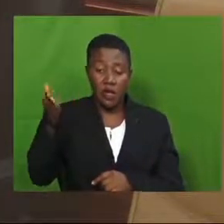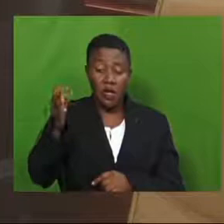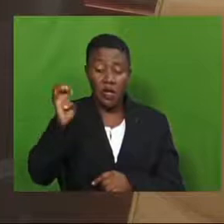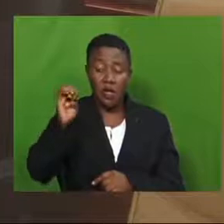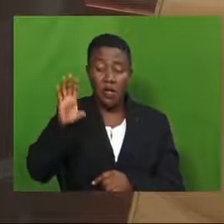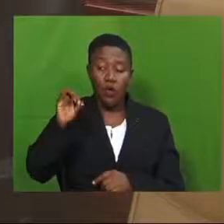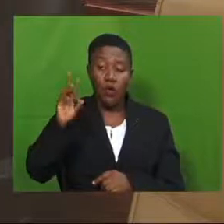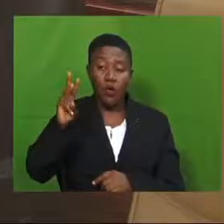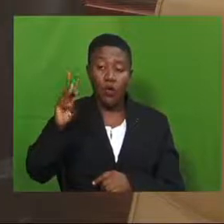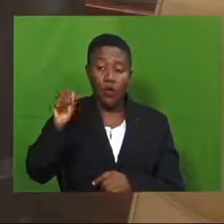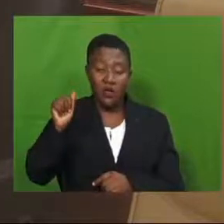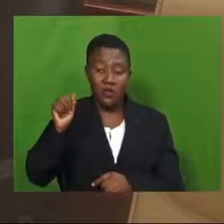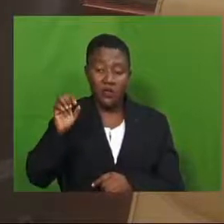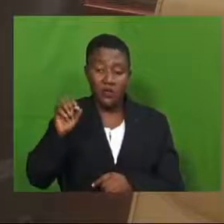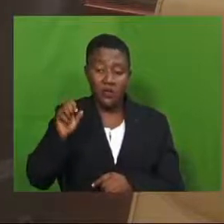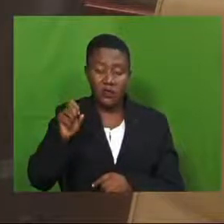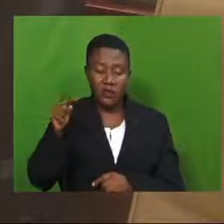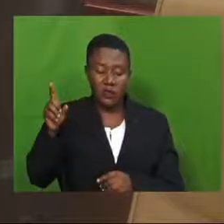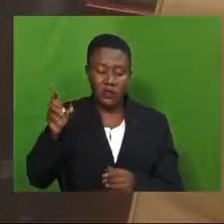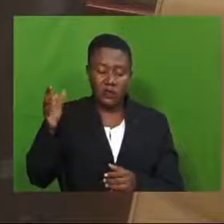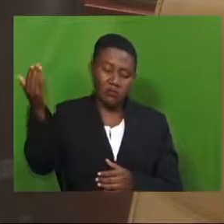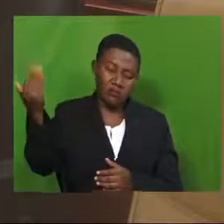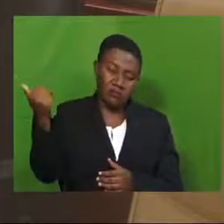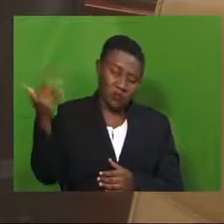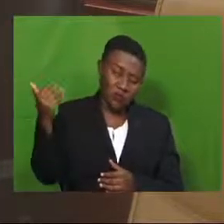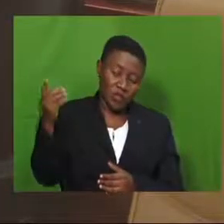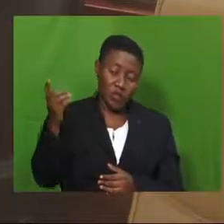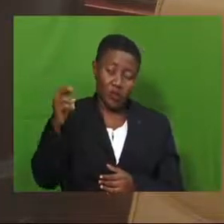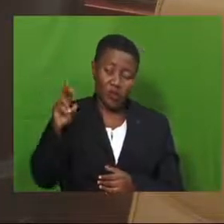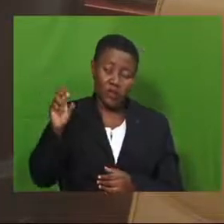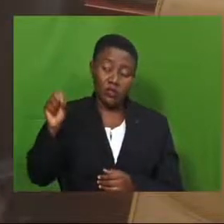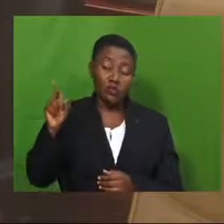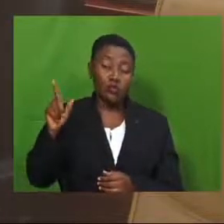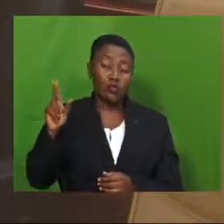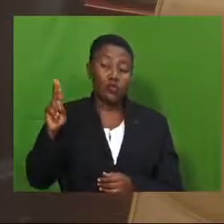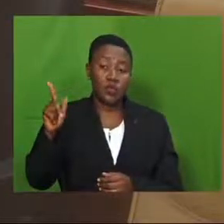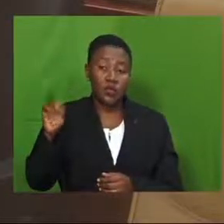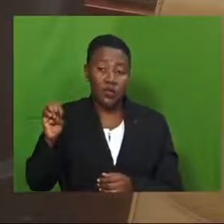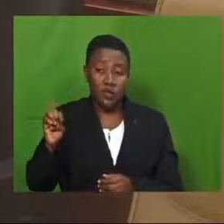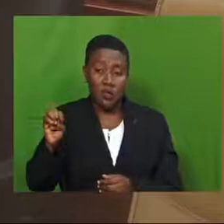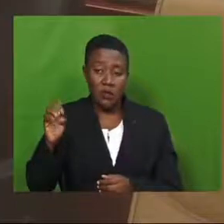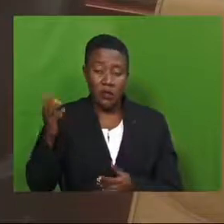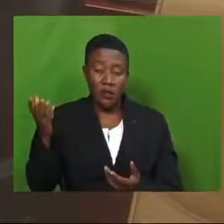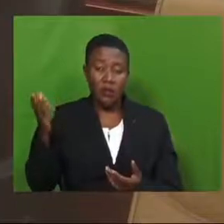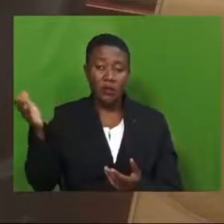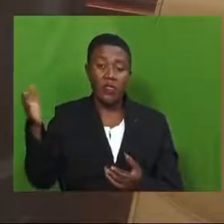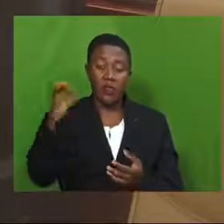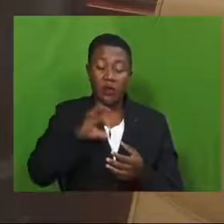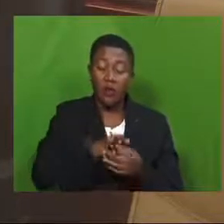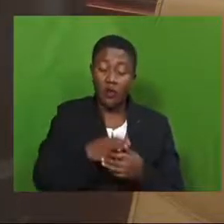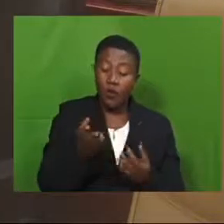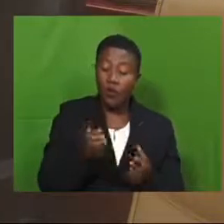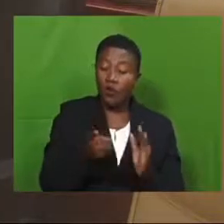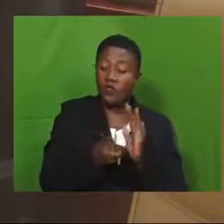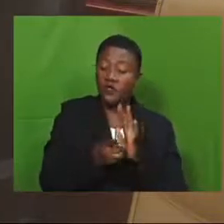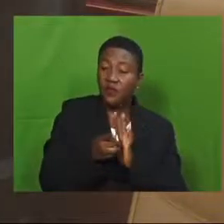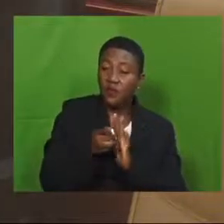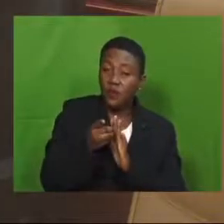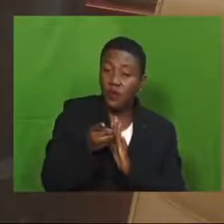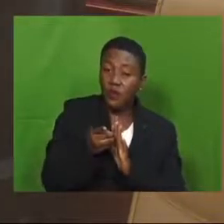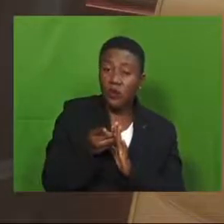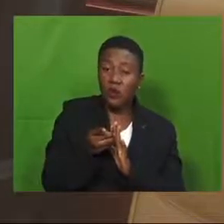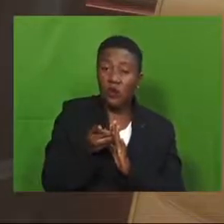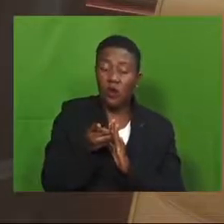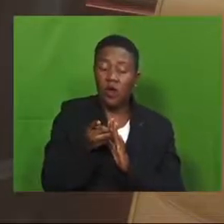got Dr. Sule Garba involved in the evolution and development of